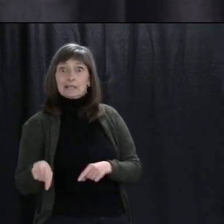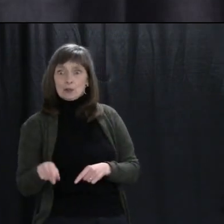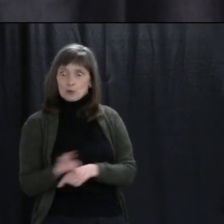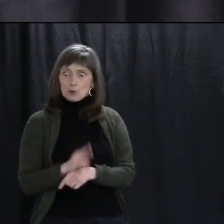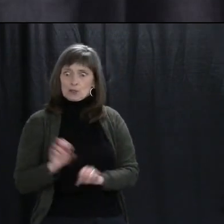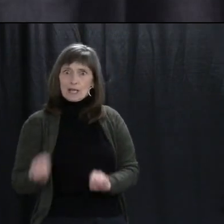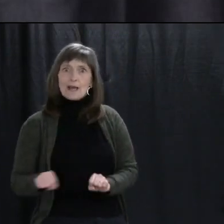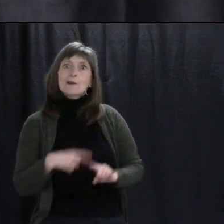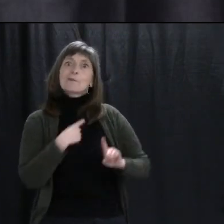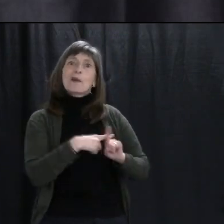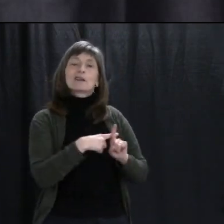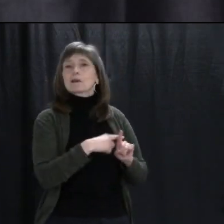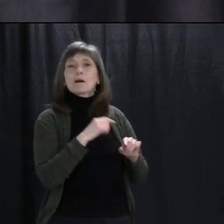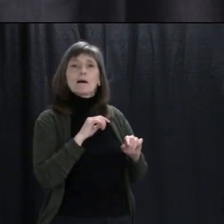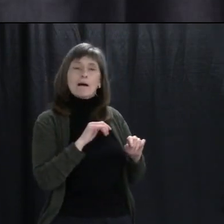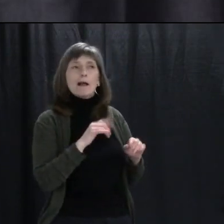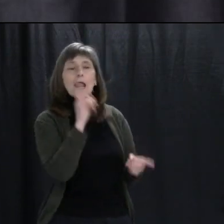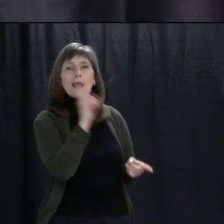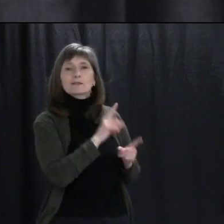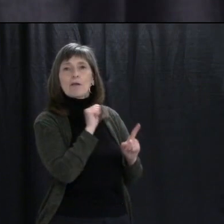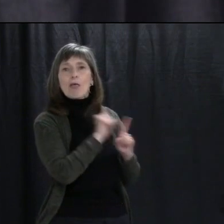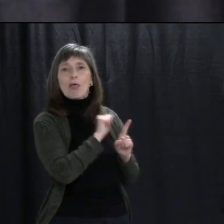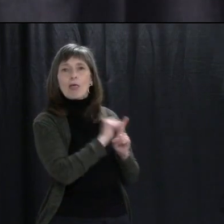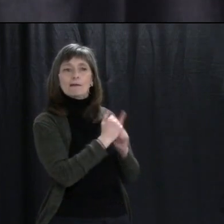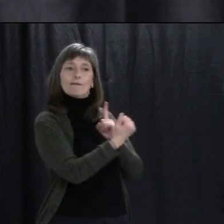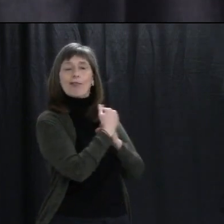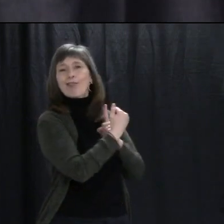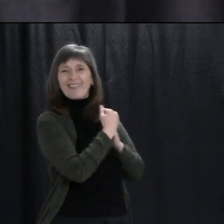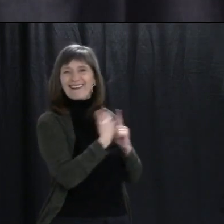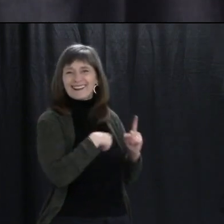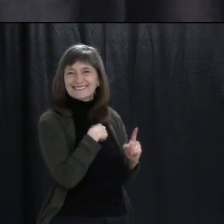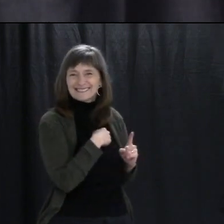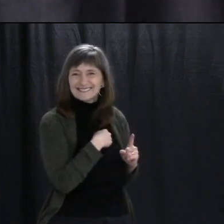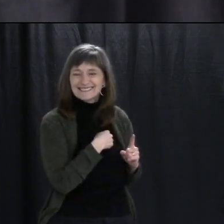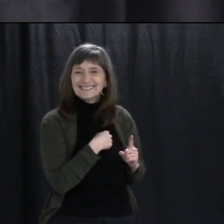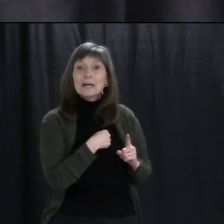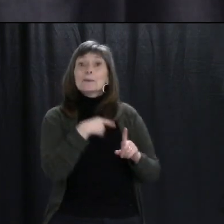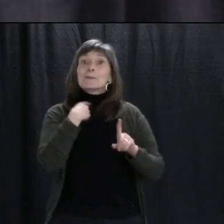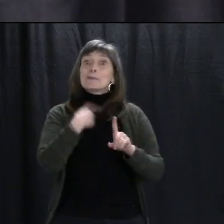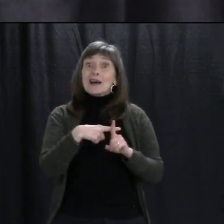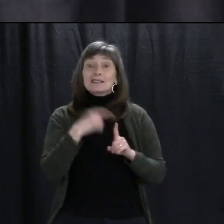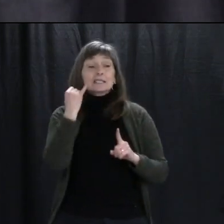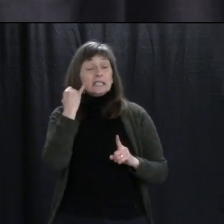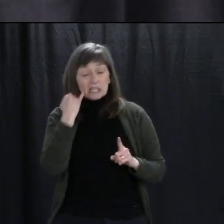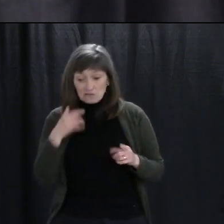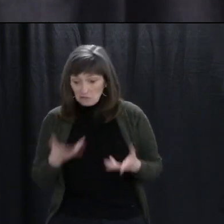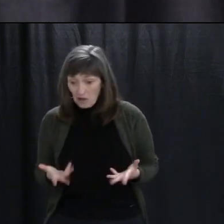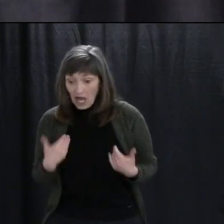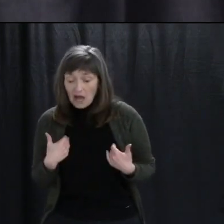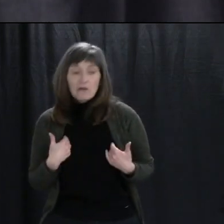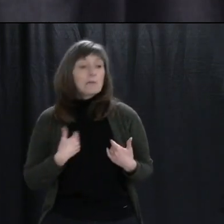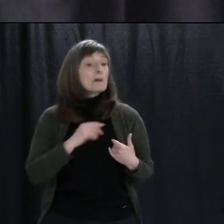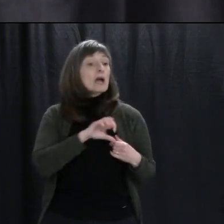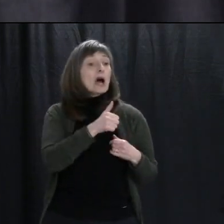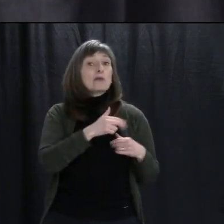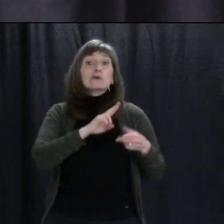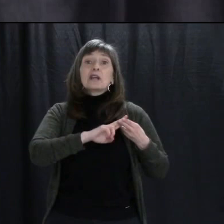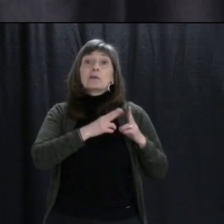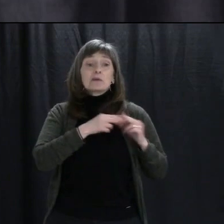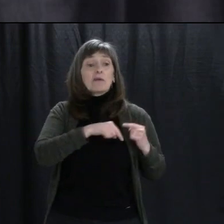It will also help our neighbours as well by enabling more stock to be available nationally. So if I